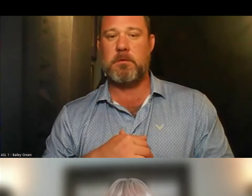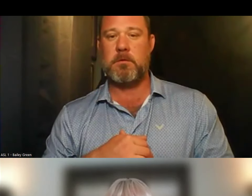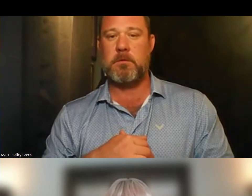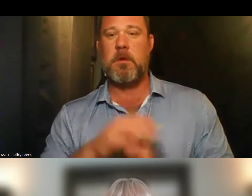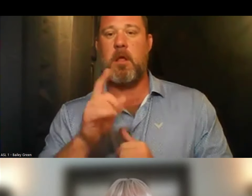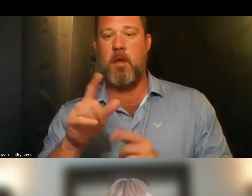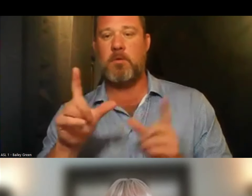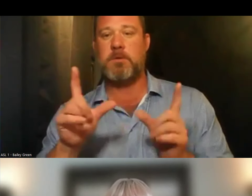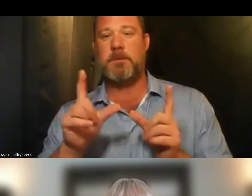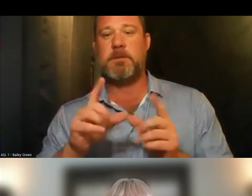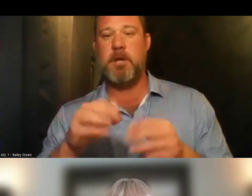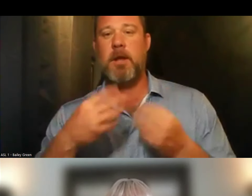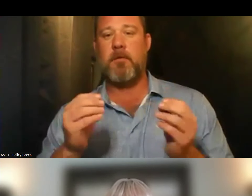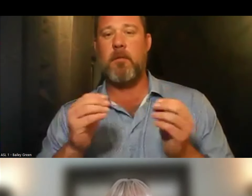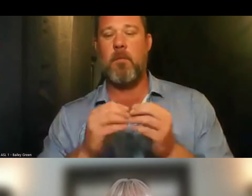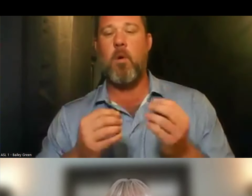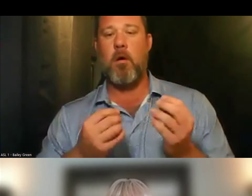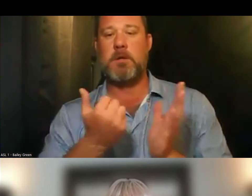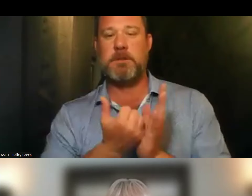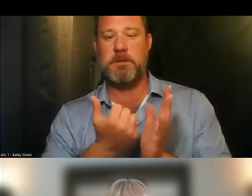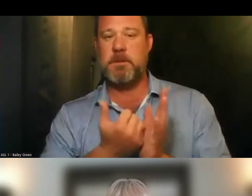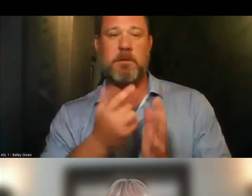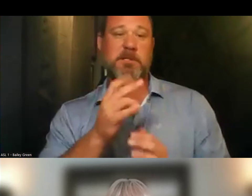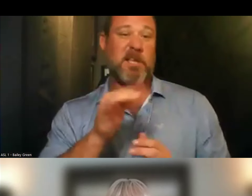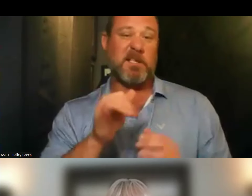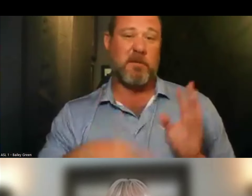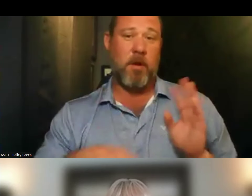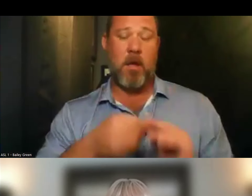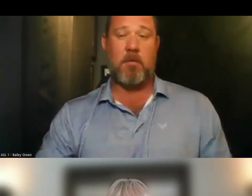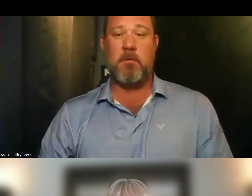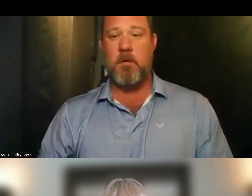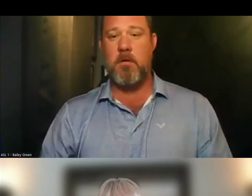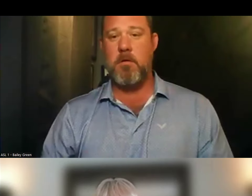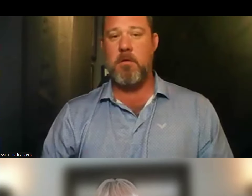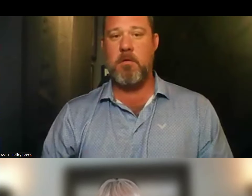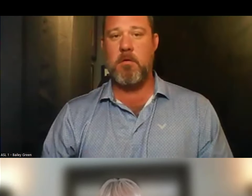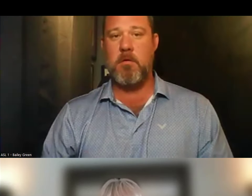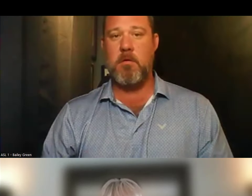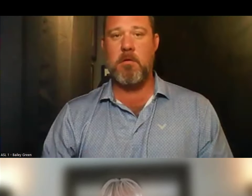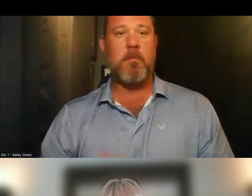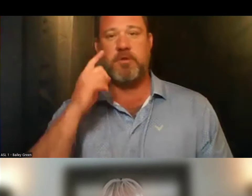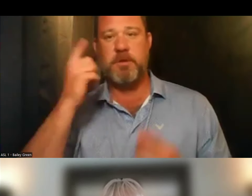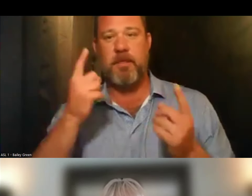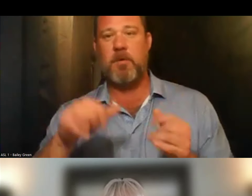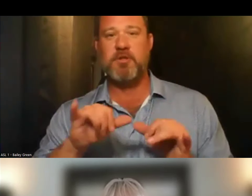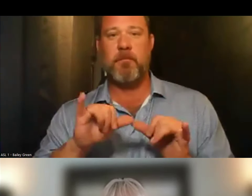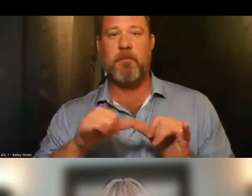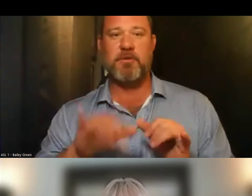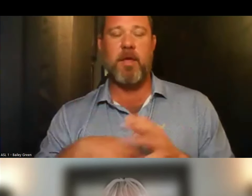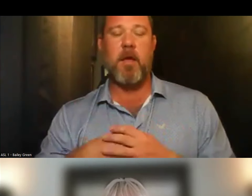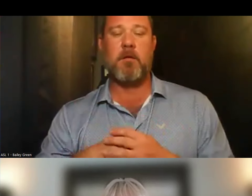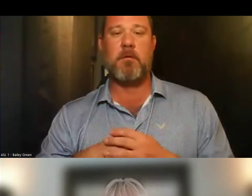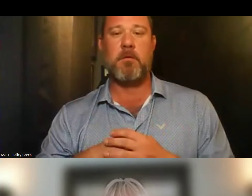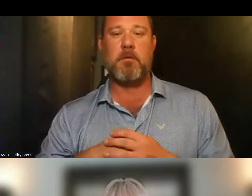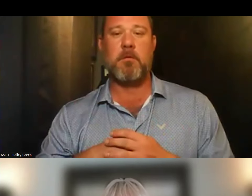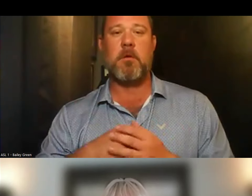licensees are given a little more assistance. And Stacy, I don't know if you have anything else to add regarding that. I'm just thinking we should measure that, right? I mean, we should